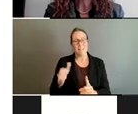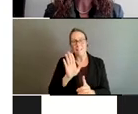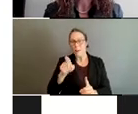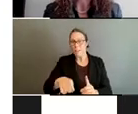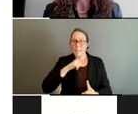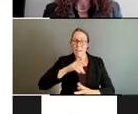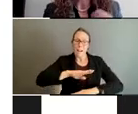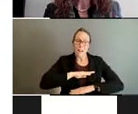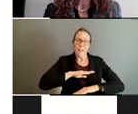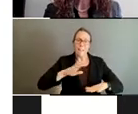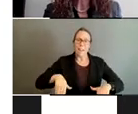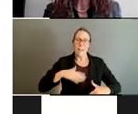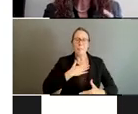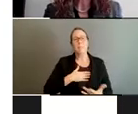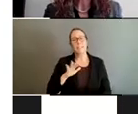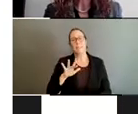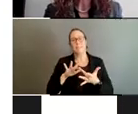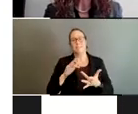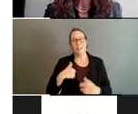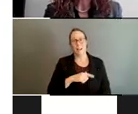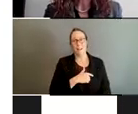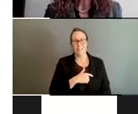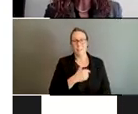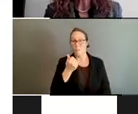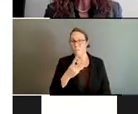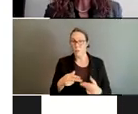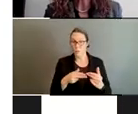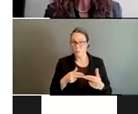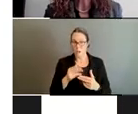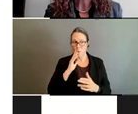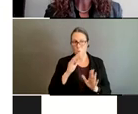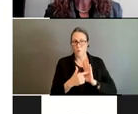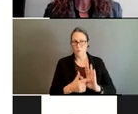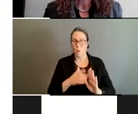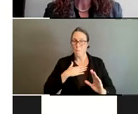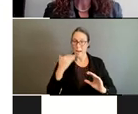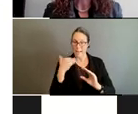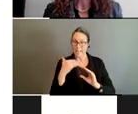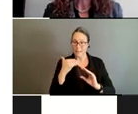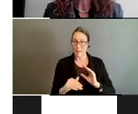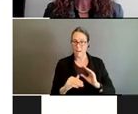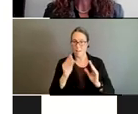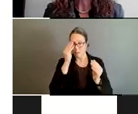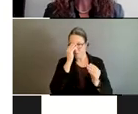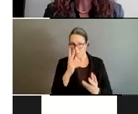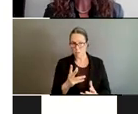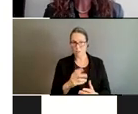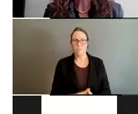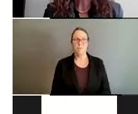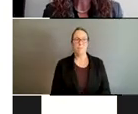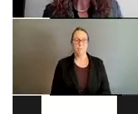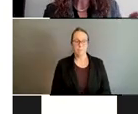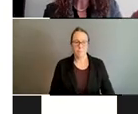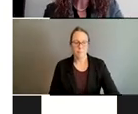reach out. In a couple slides, there's my email information. And so, you